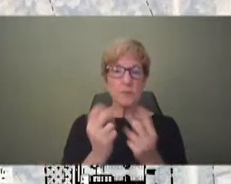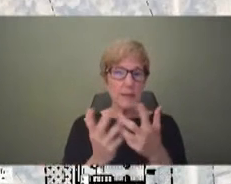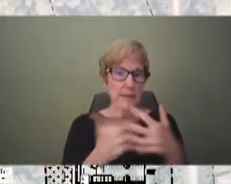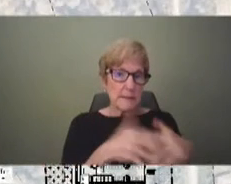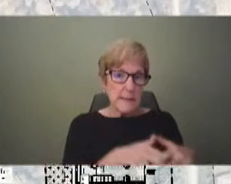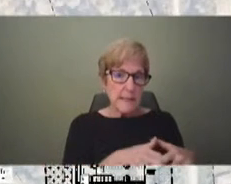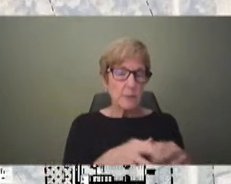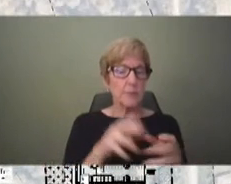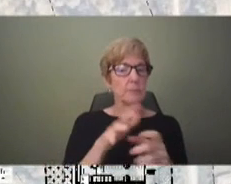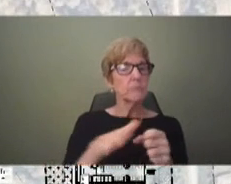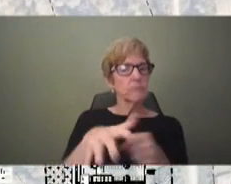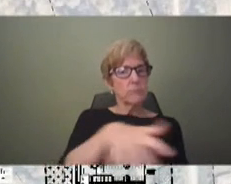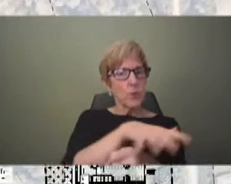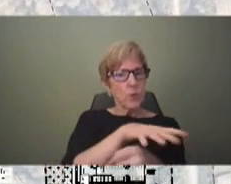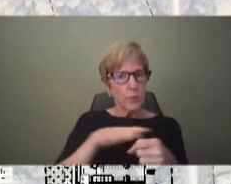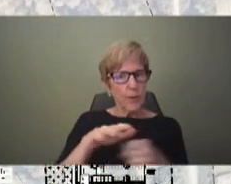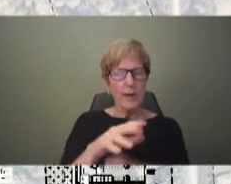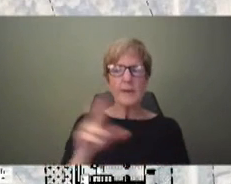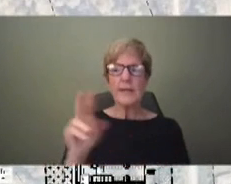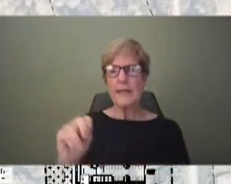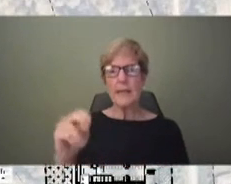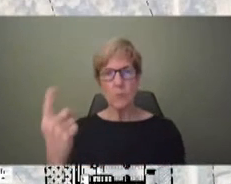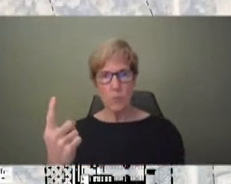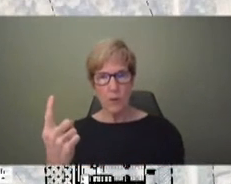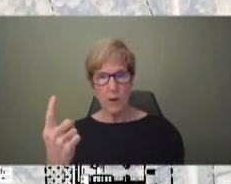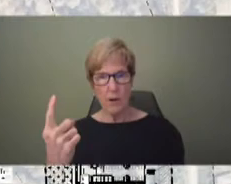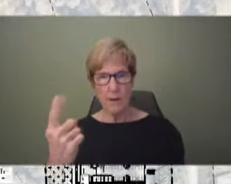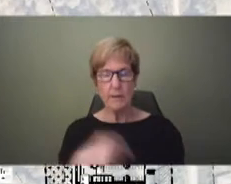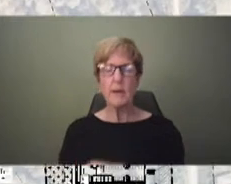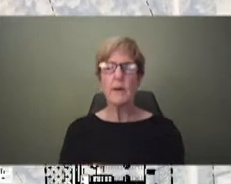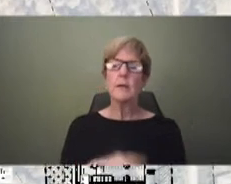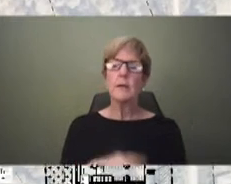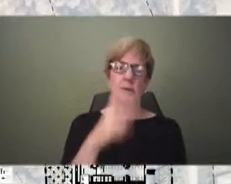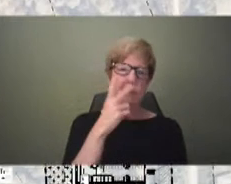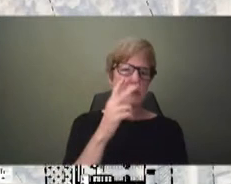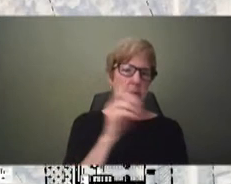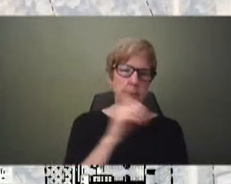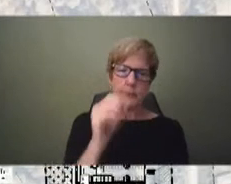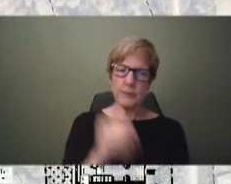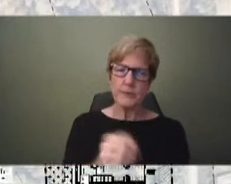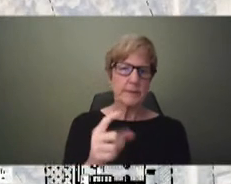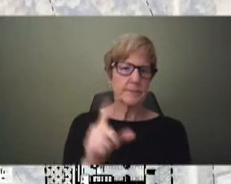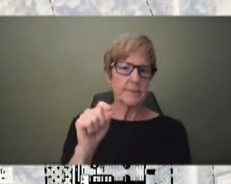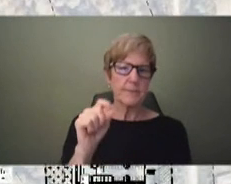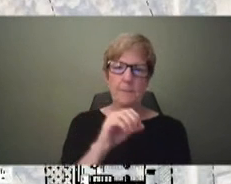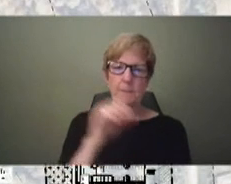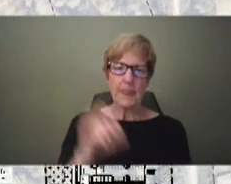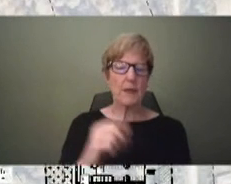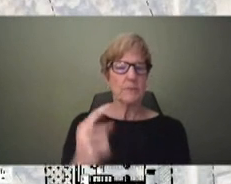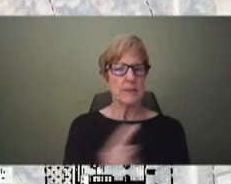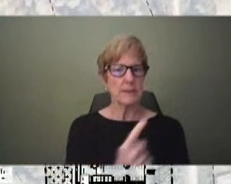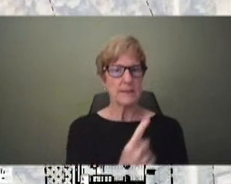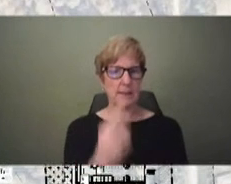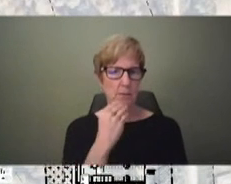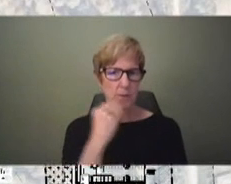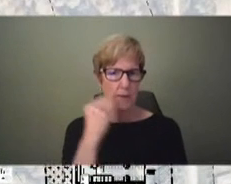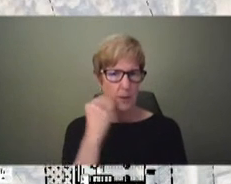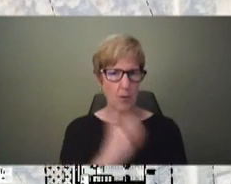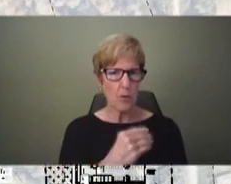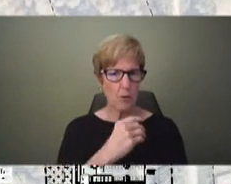surrounding uh in1 with the you can see the percentages uh almost 20% single family homes uh